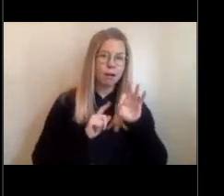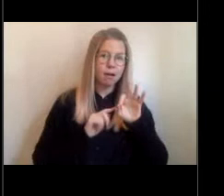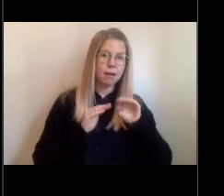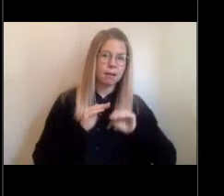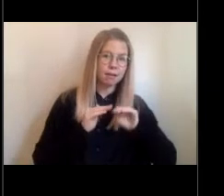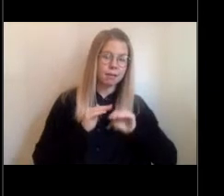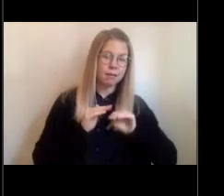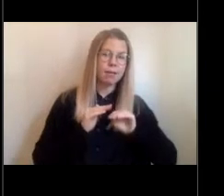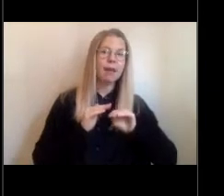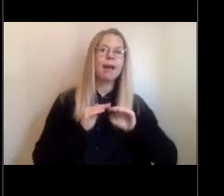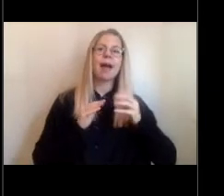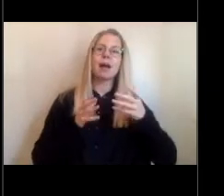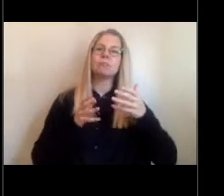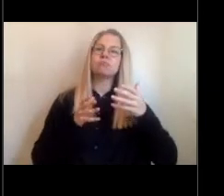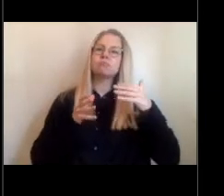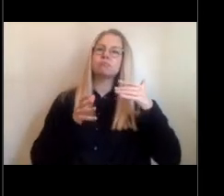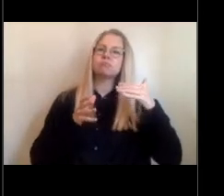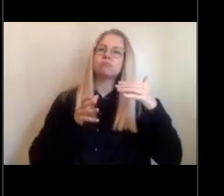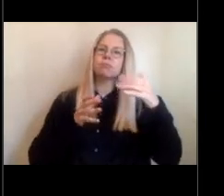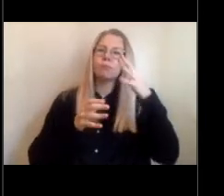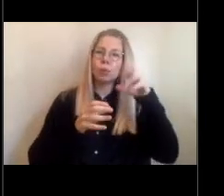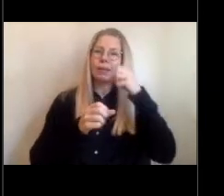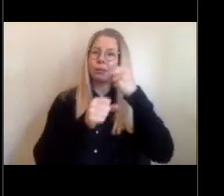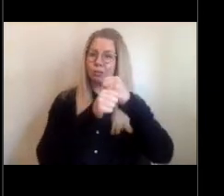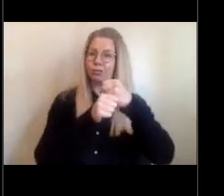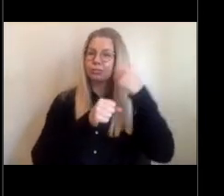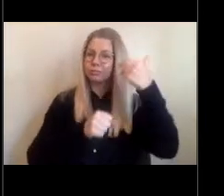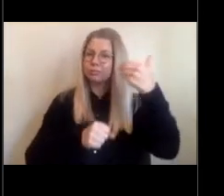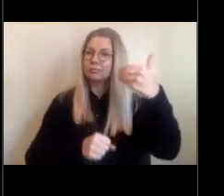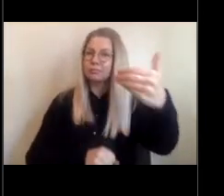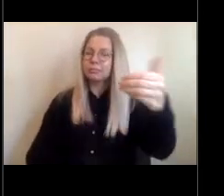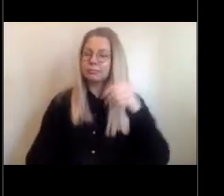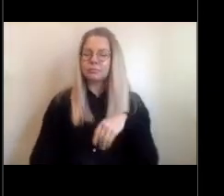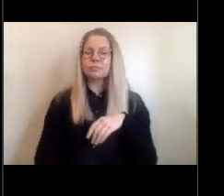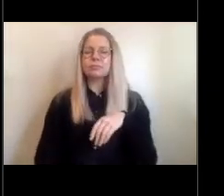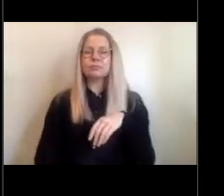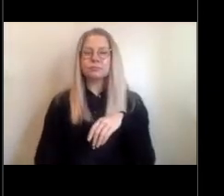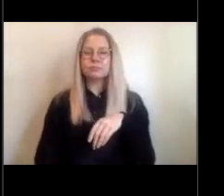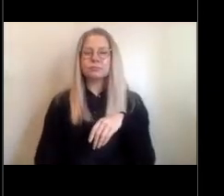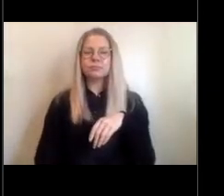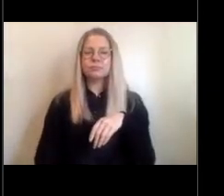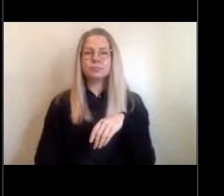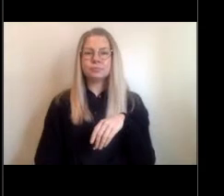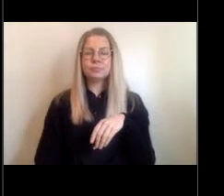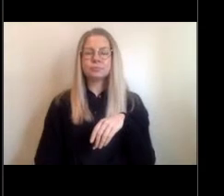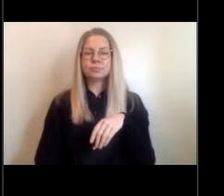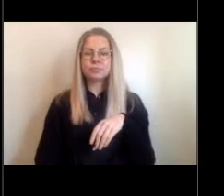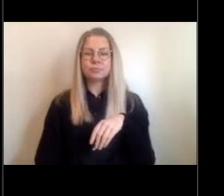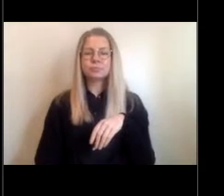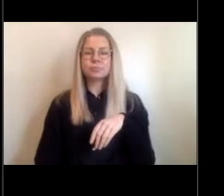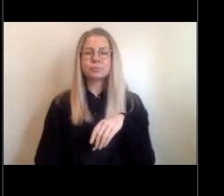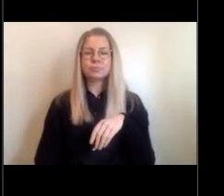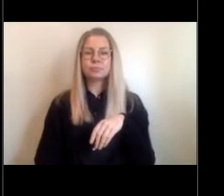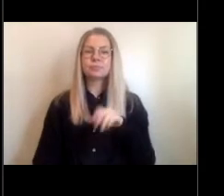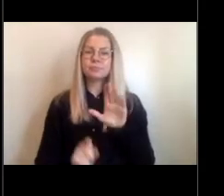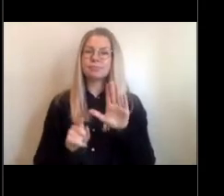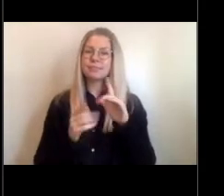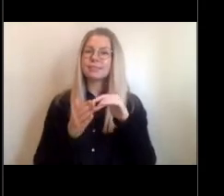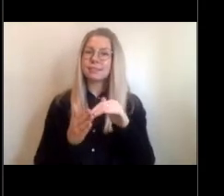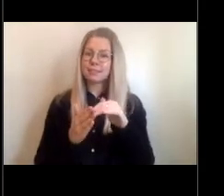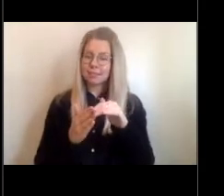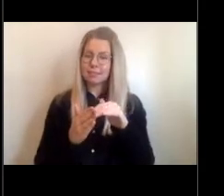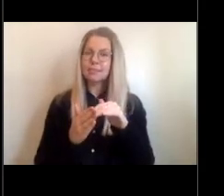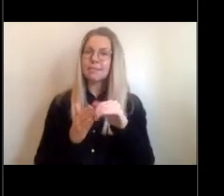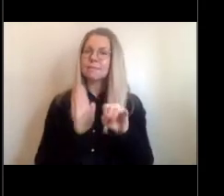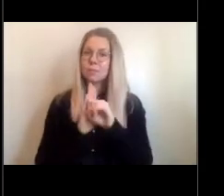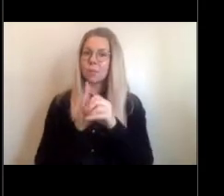40 years after starting the study. What they found is that younger individuals at the start of the study who had